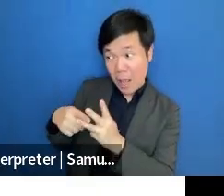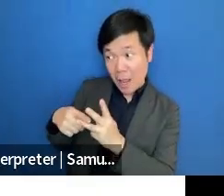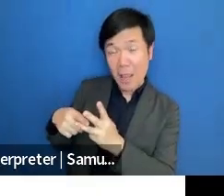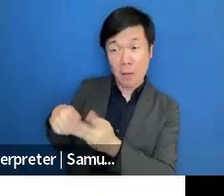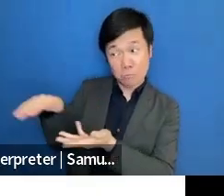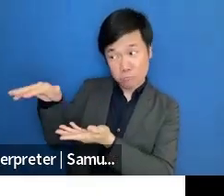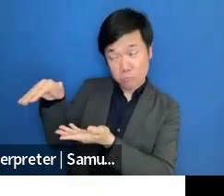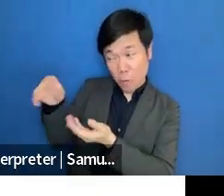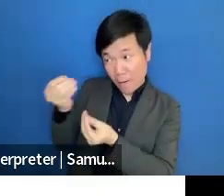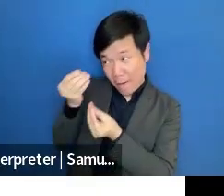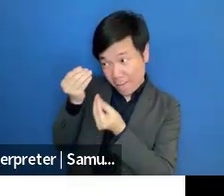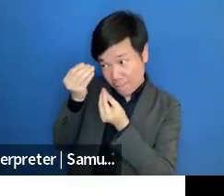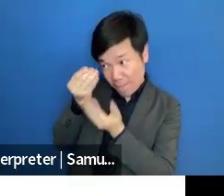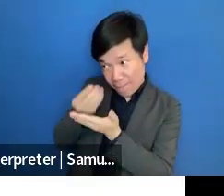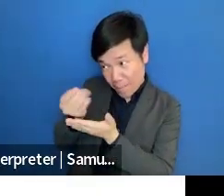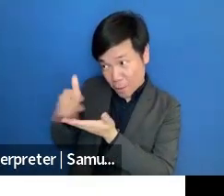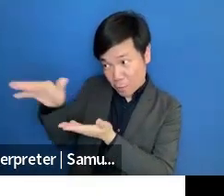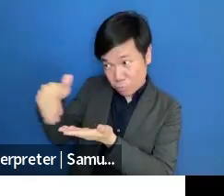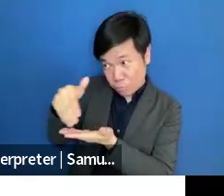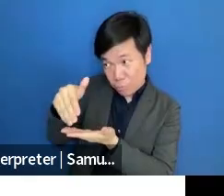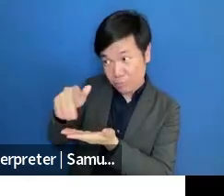how findings are used.